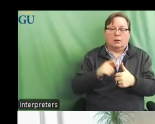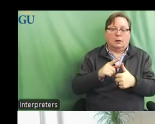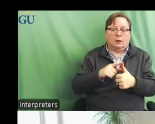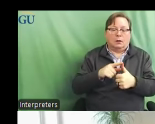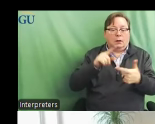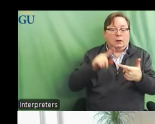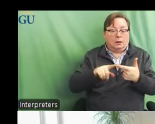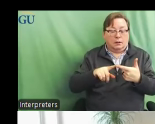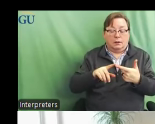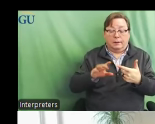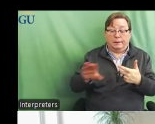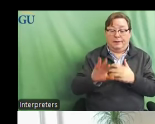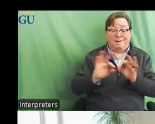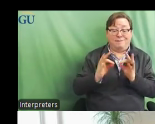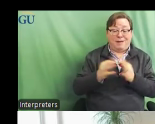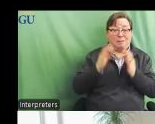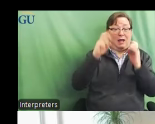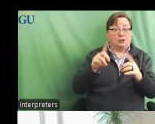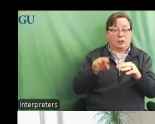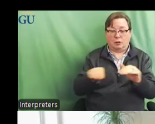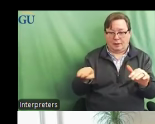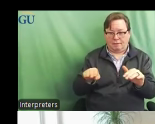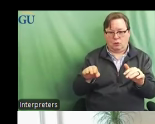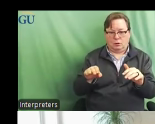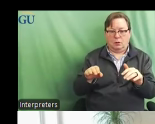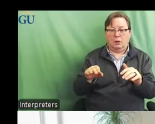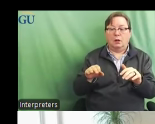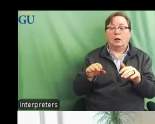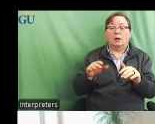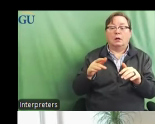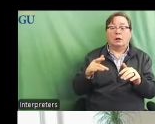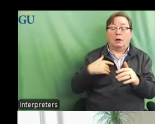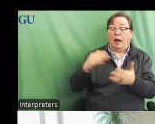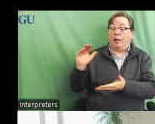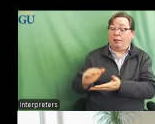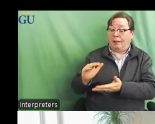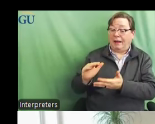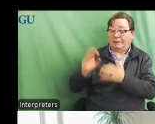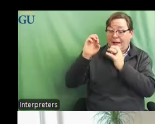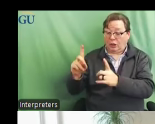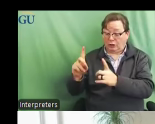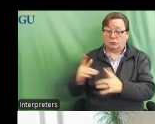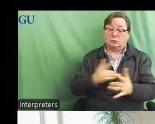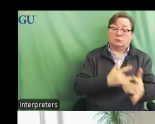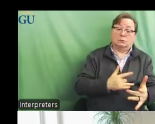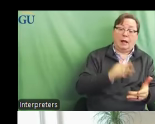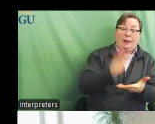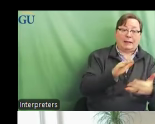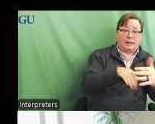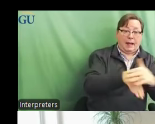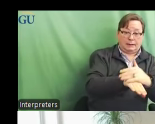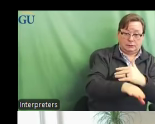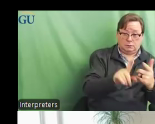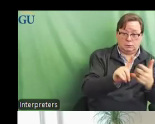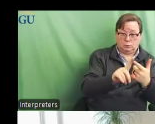Education level is associated with less access to, so the lower tends to be associated with less access.